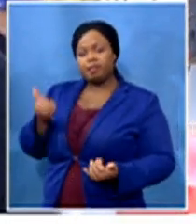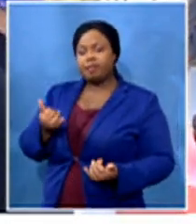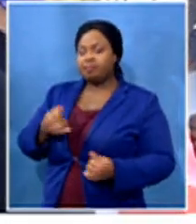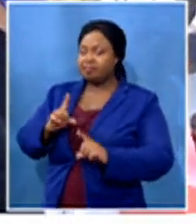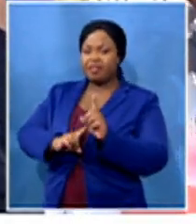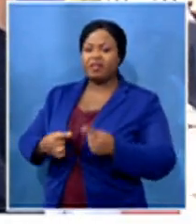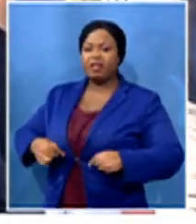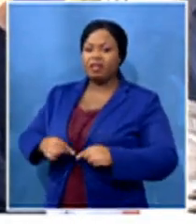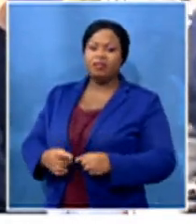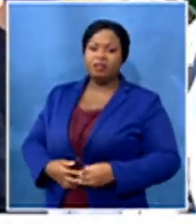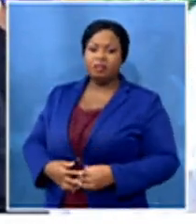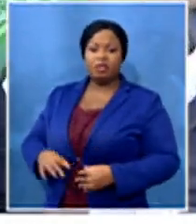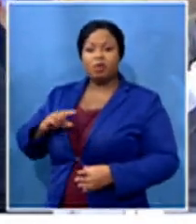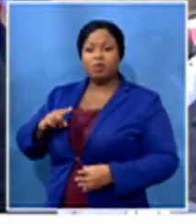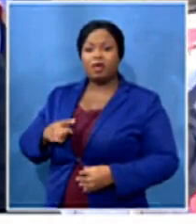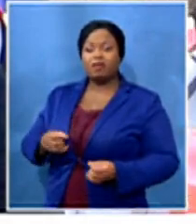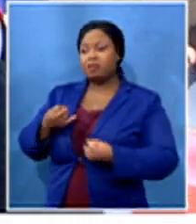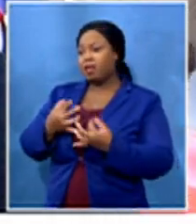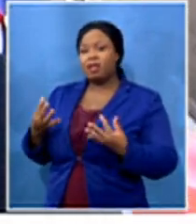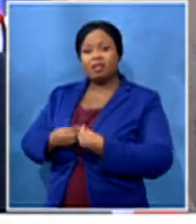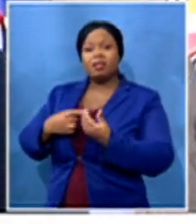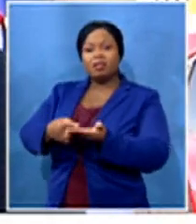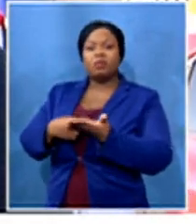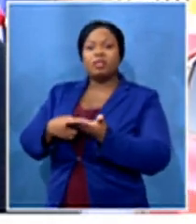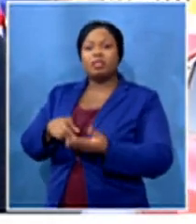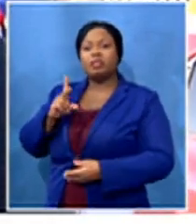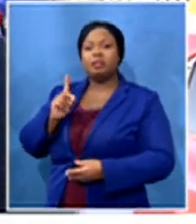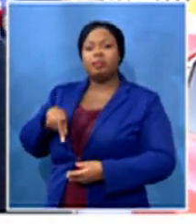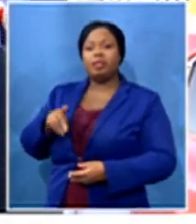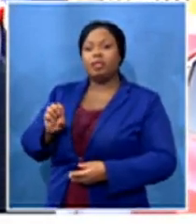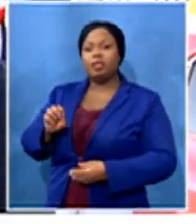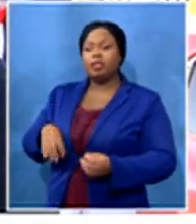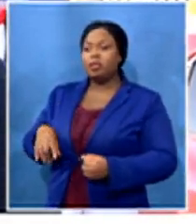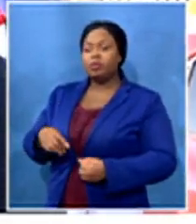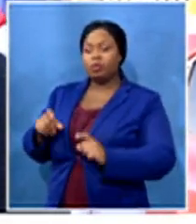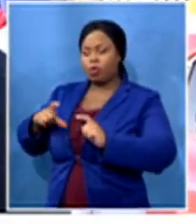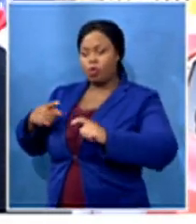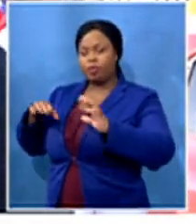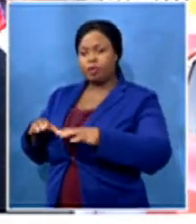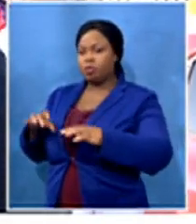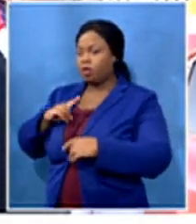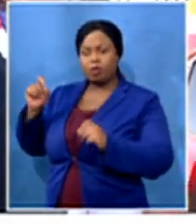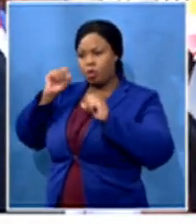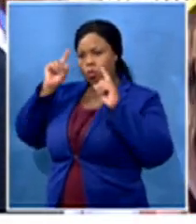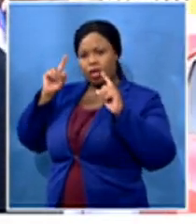us, because all these things were discussed in the DPE steering committee. They're well aware that we